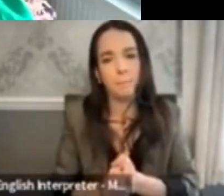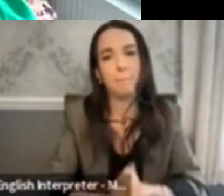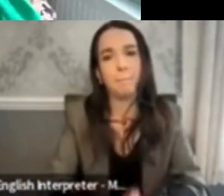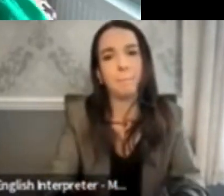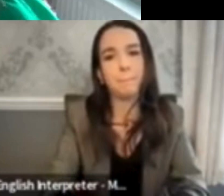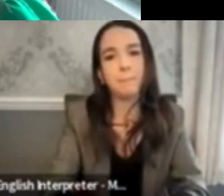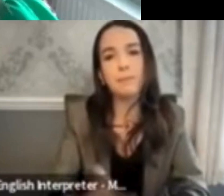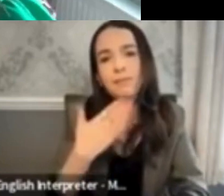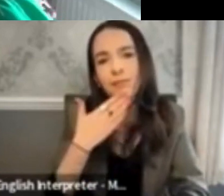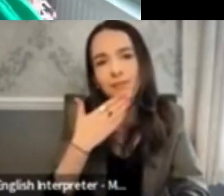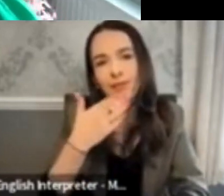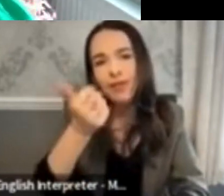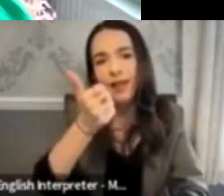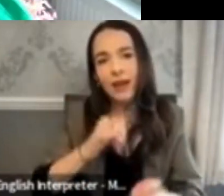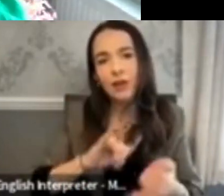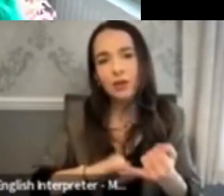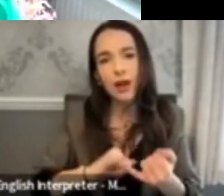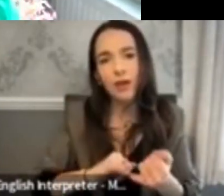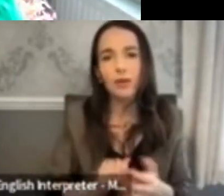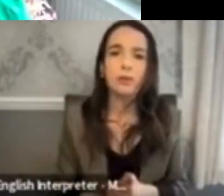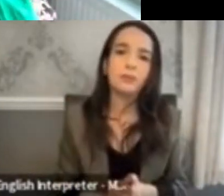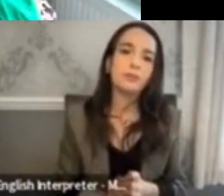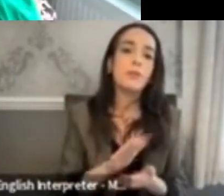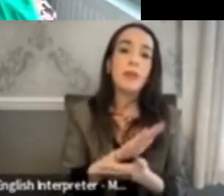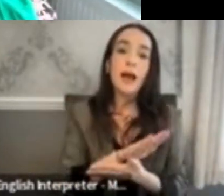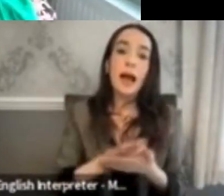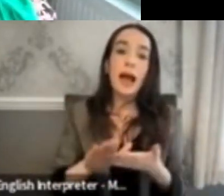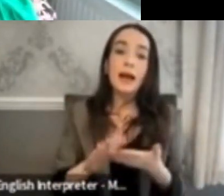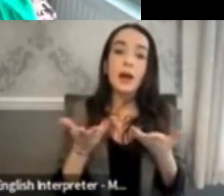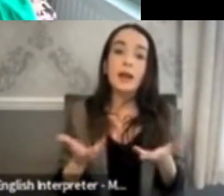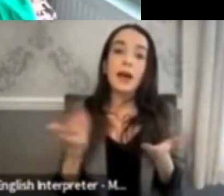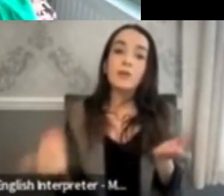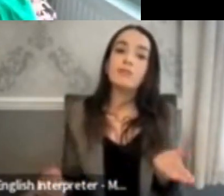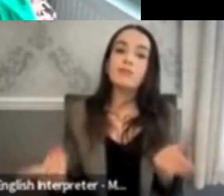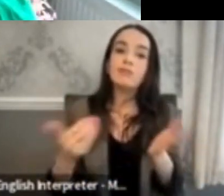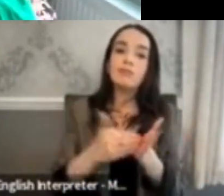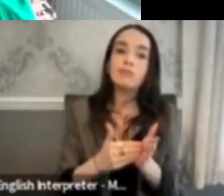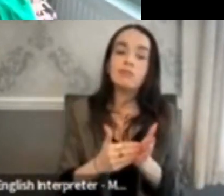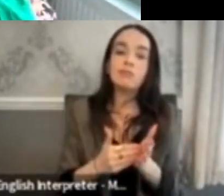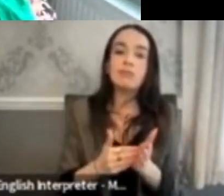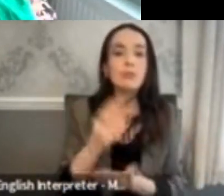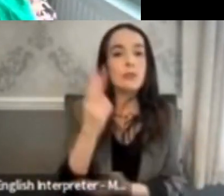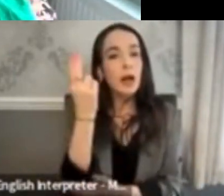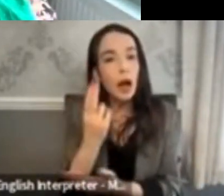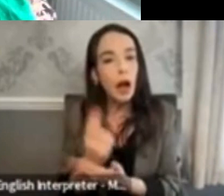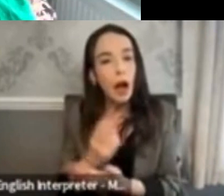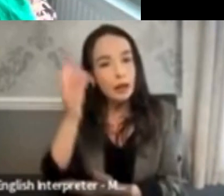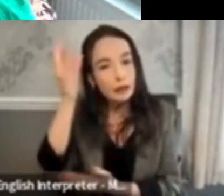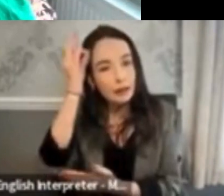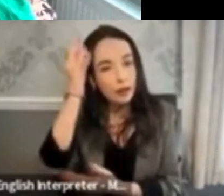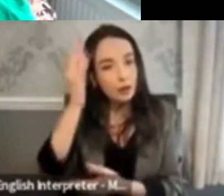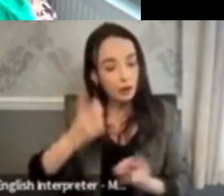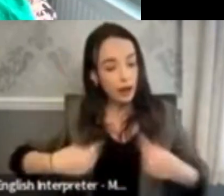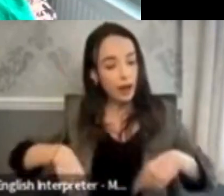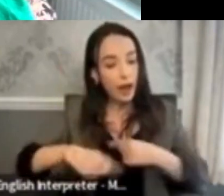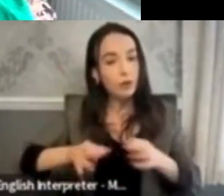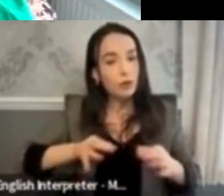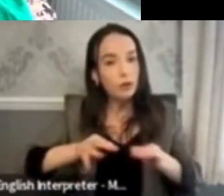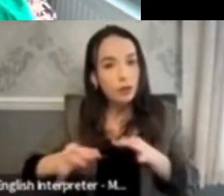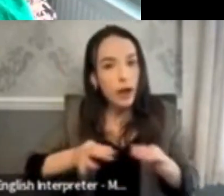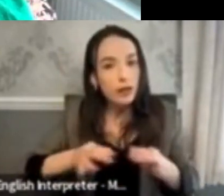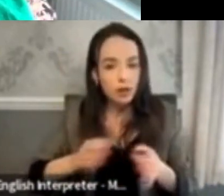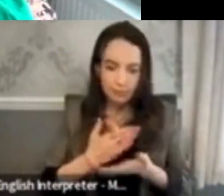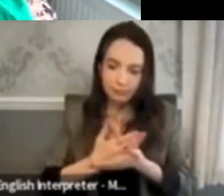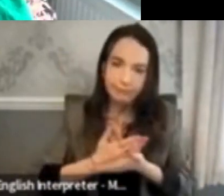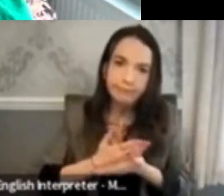Thanks, Stefano. And I'd add to that that the Arts Council's strategy is very clear in that we want to support children and young